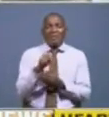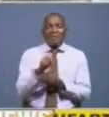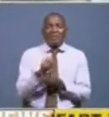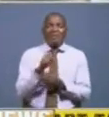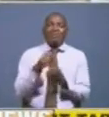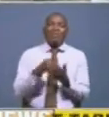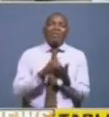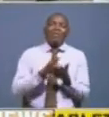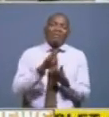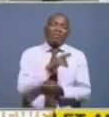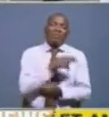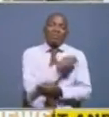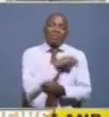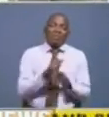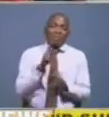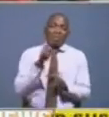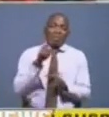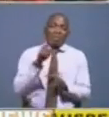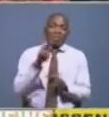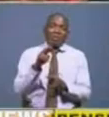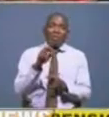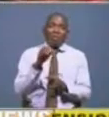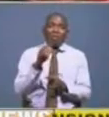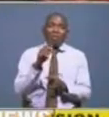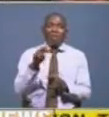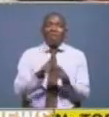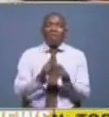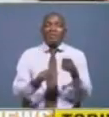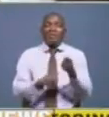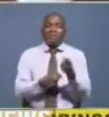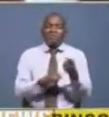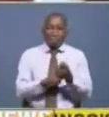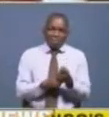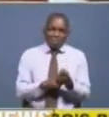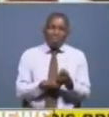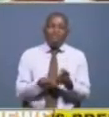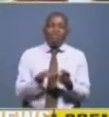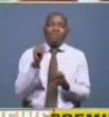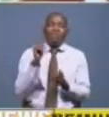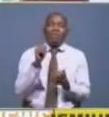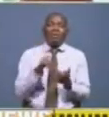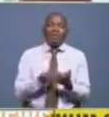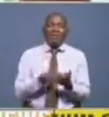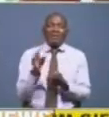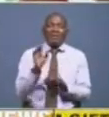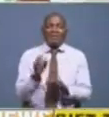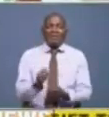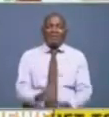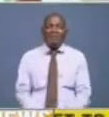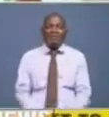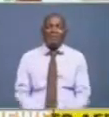hospital, while Dr. Bernardo Koboy also supported with 1,000 Ghana cedis.